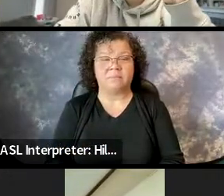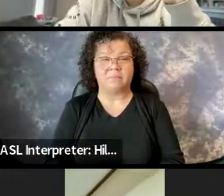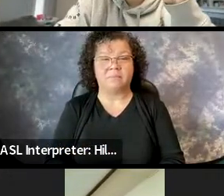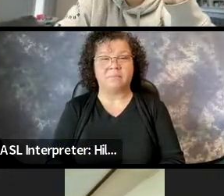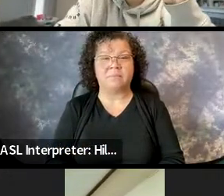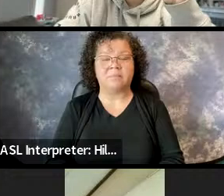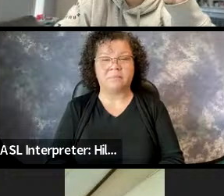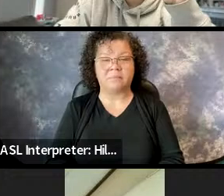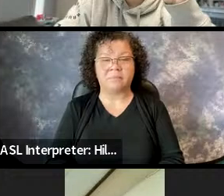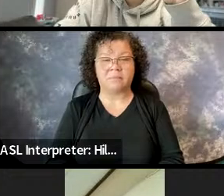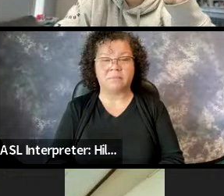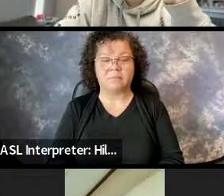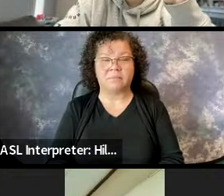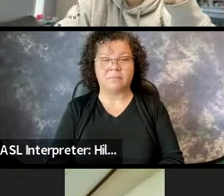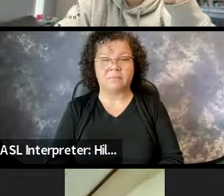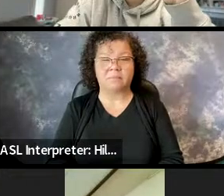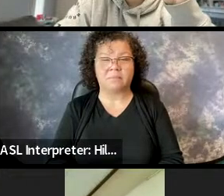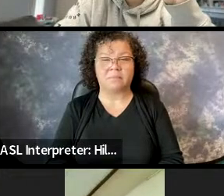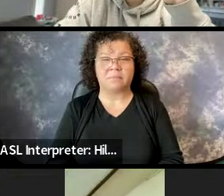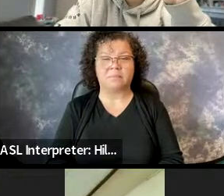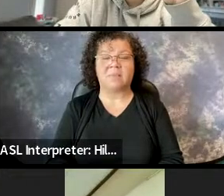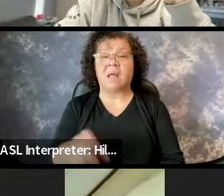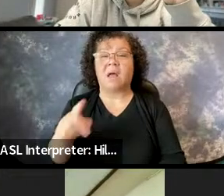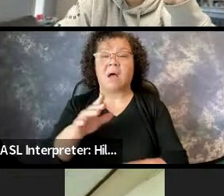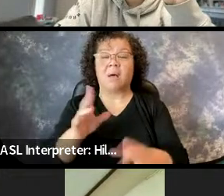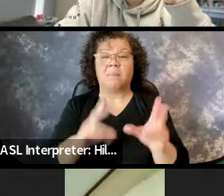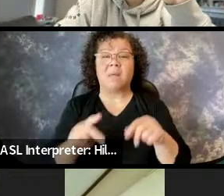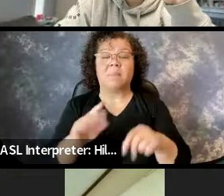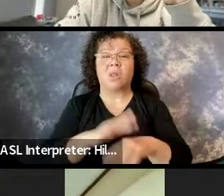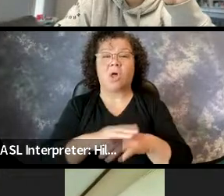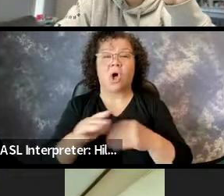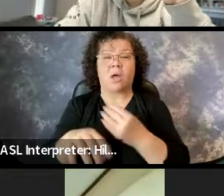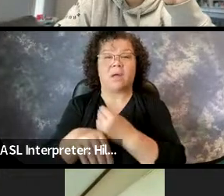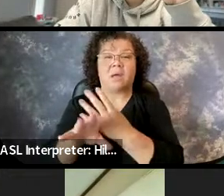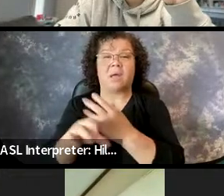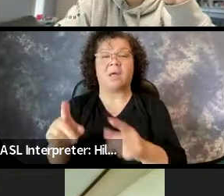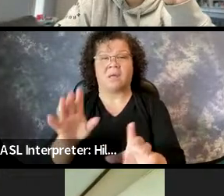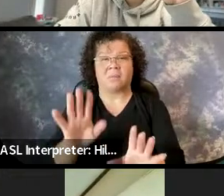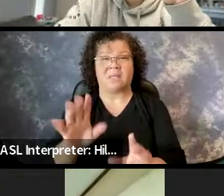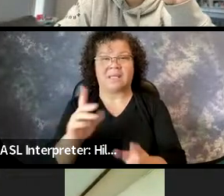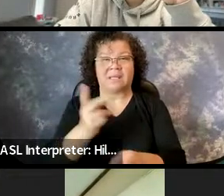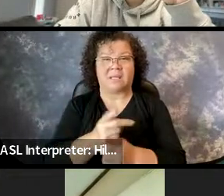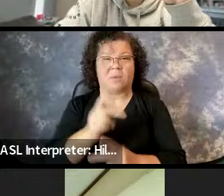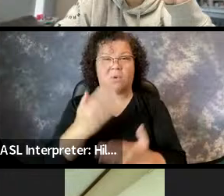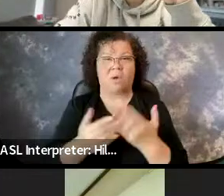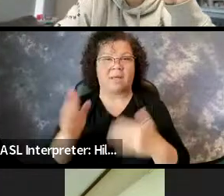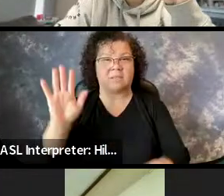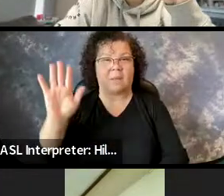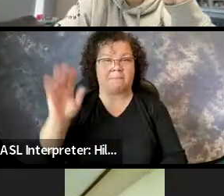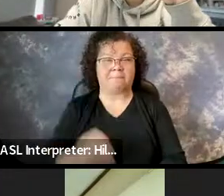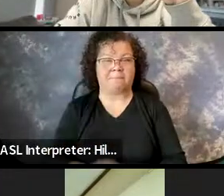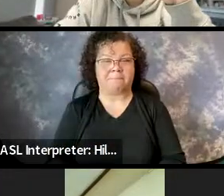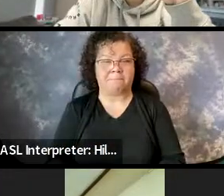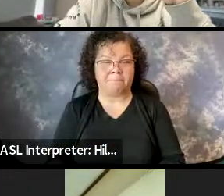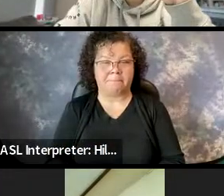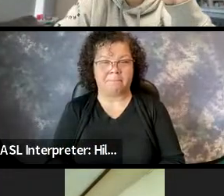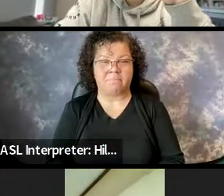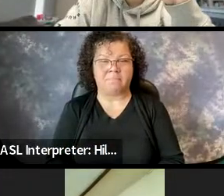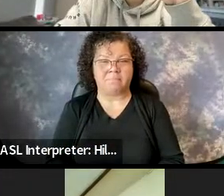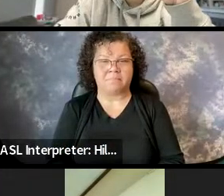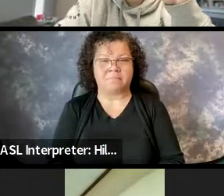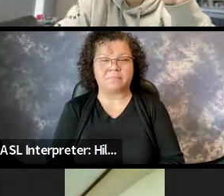I'm gonna ask that folks keep their hands up too, because I'm gonna record as quickly as I can.